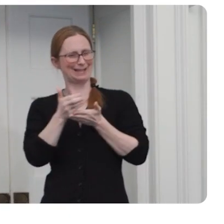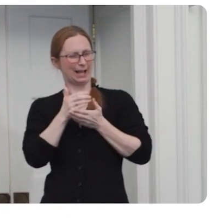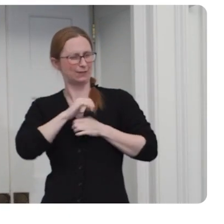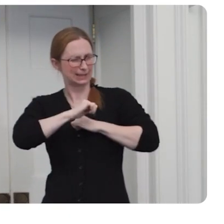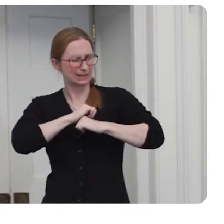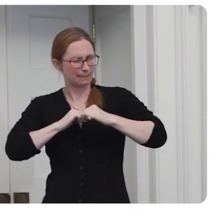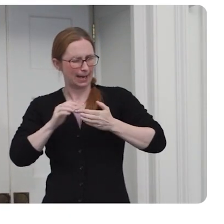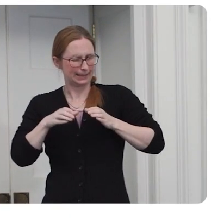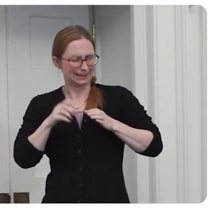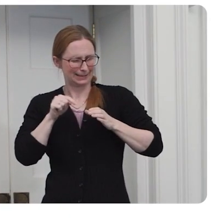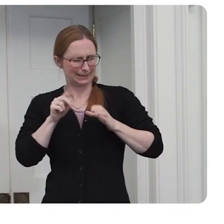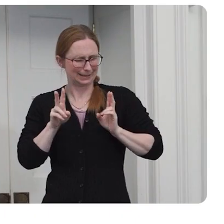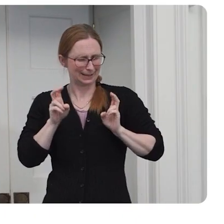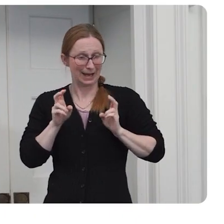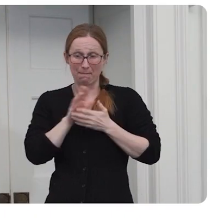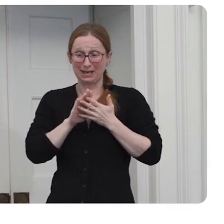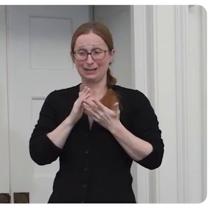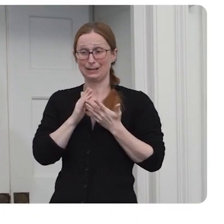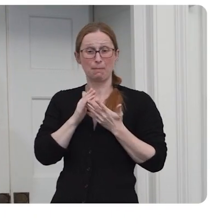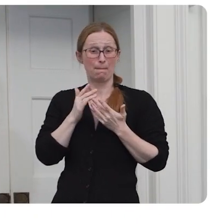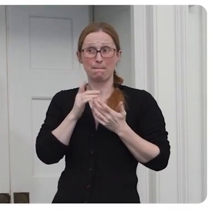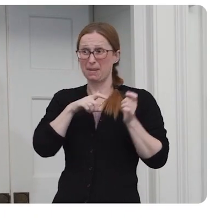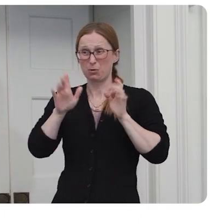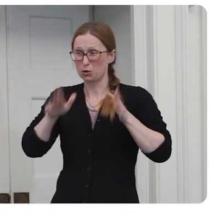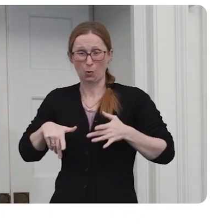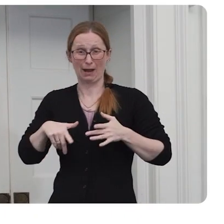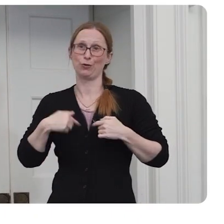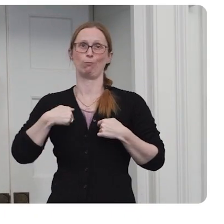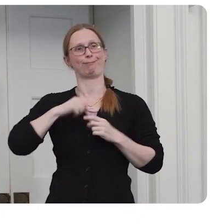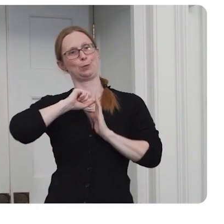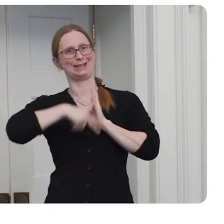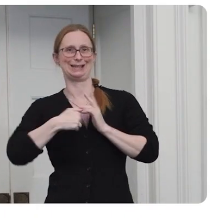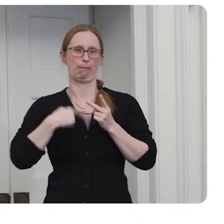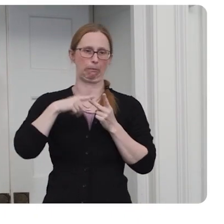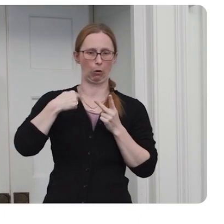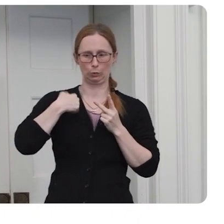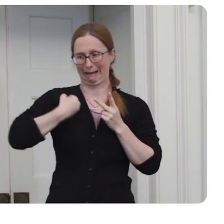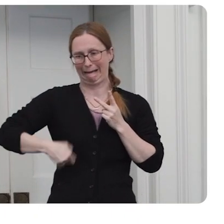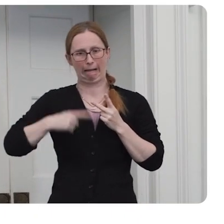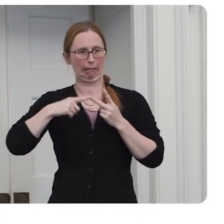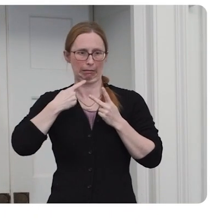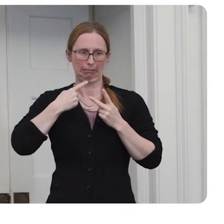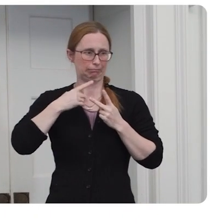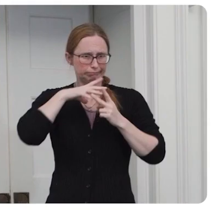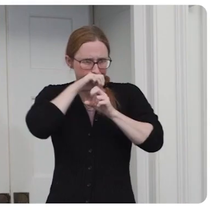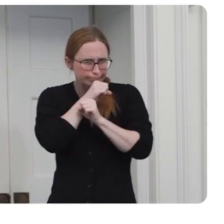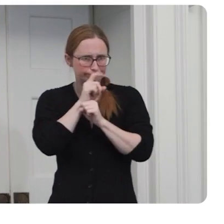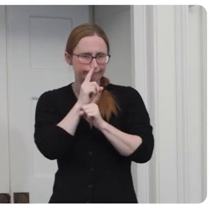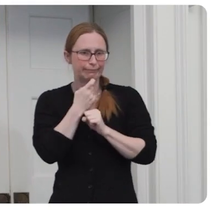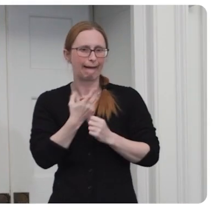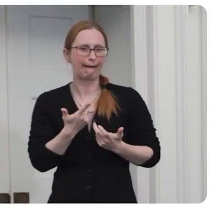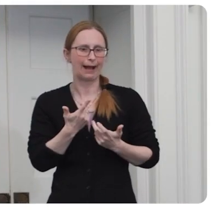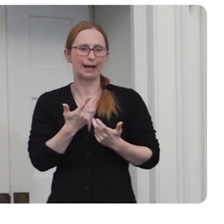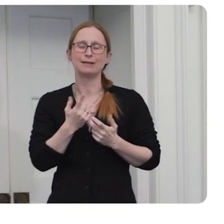safe space, it means that people don't have to disclose disability or chronic illness or being sick.